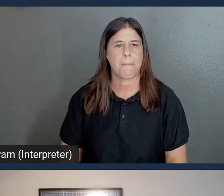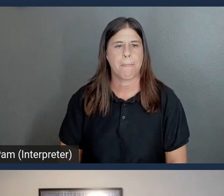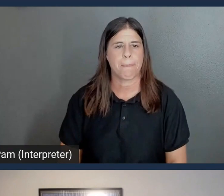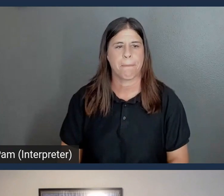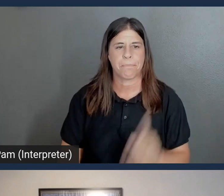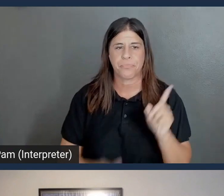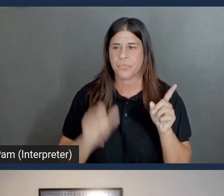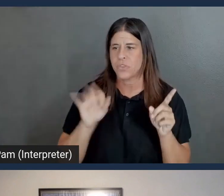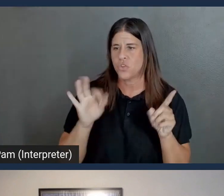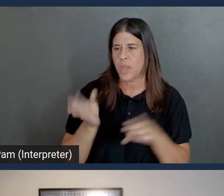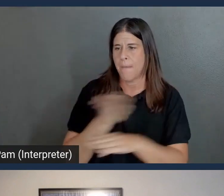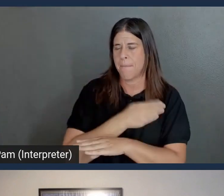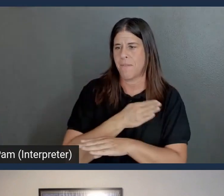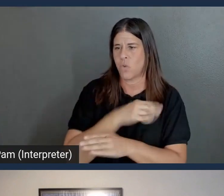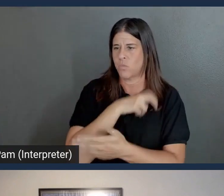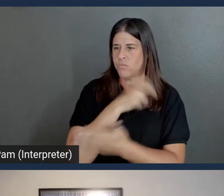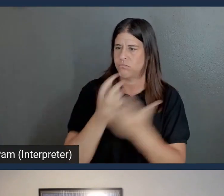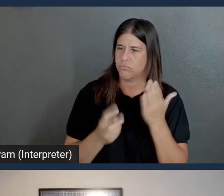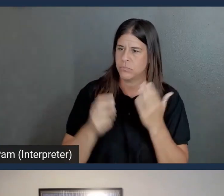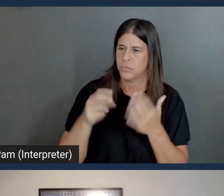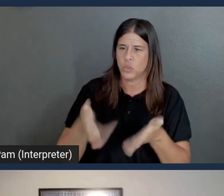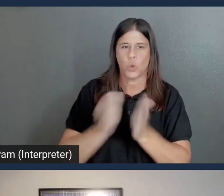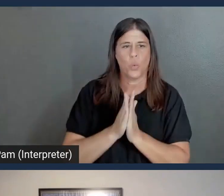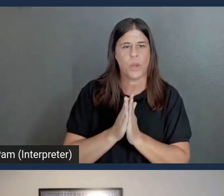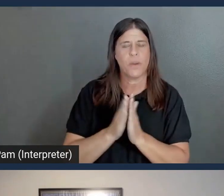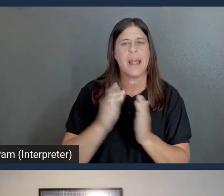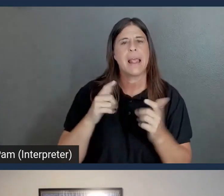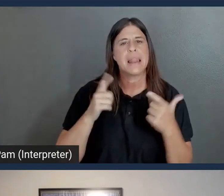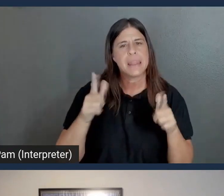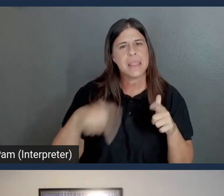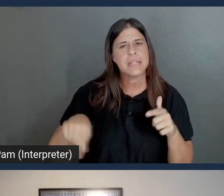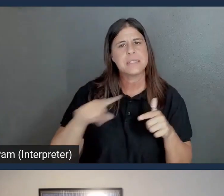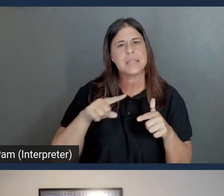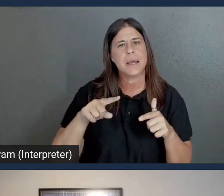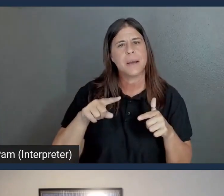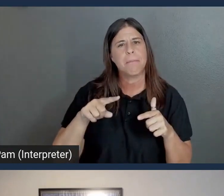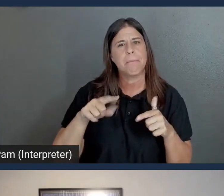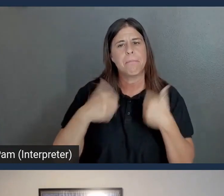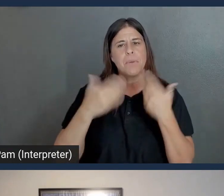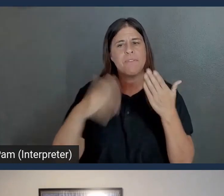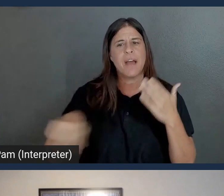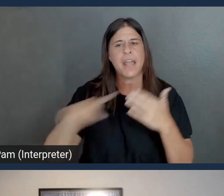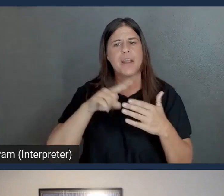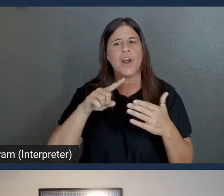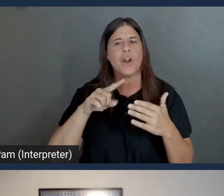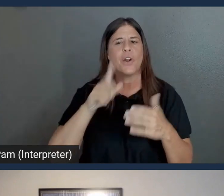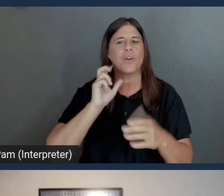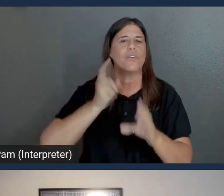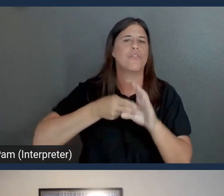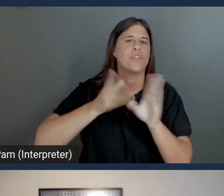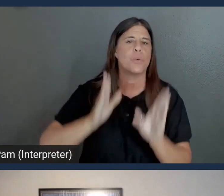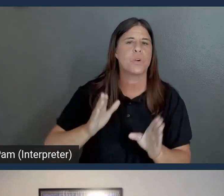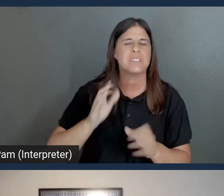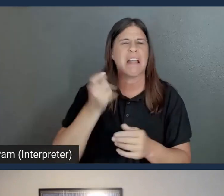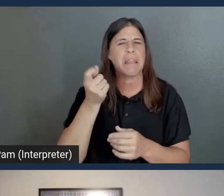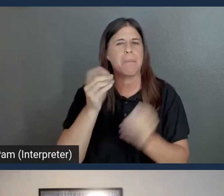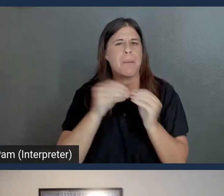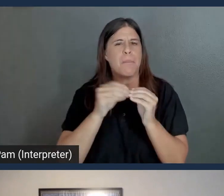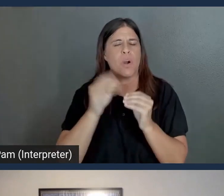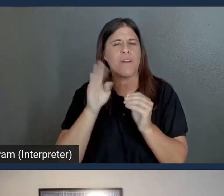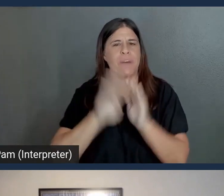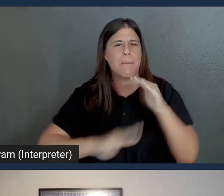Before we jump right into querying, let's just kind of give our viewers just a little bit of a kind of a basic understanding